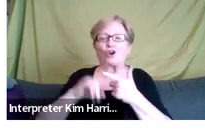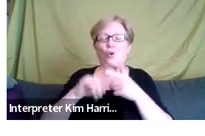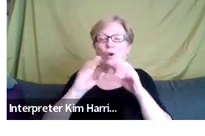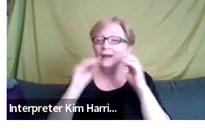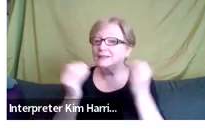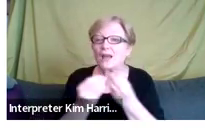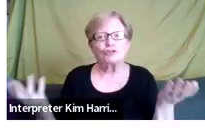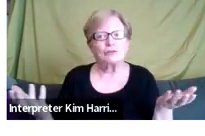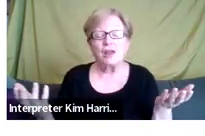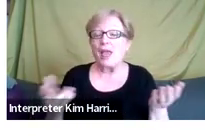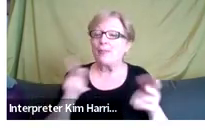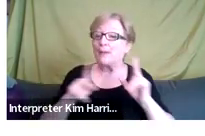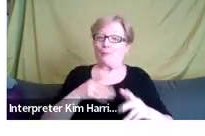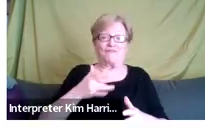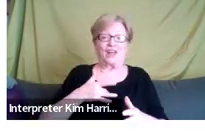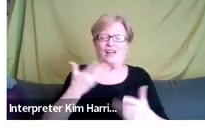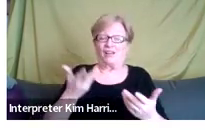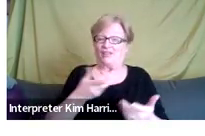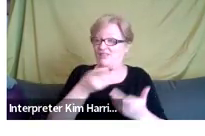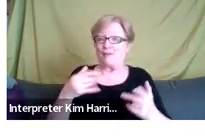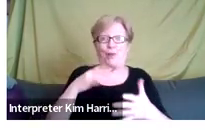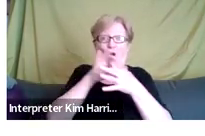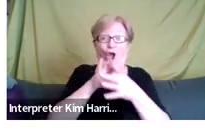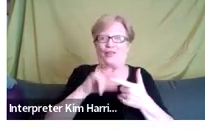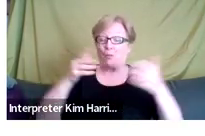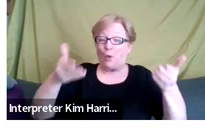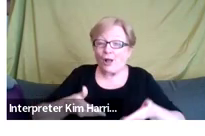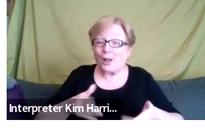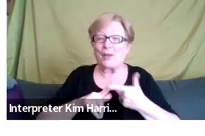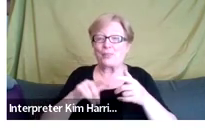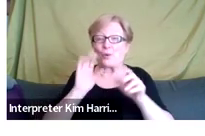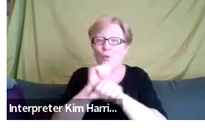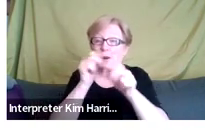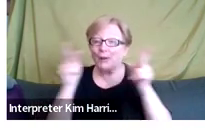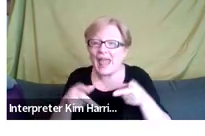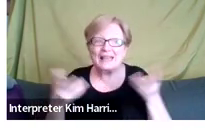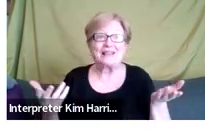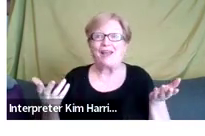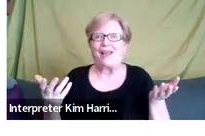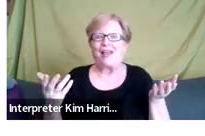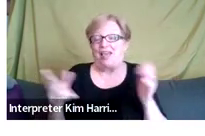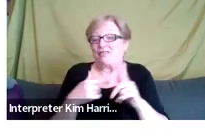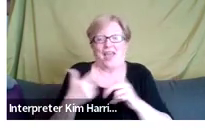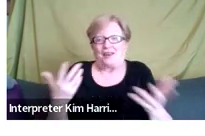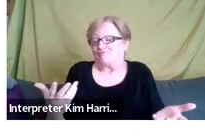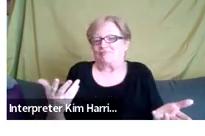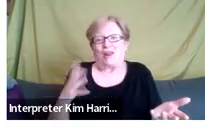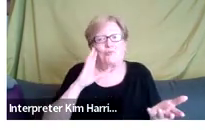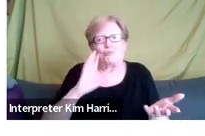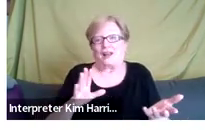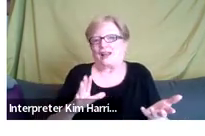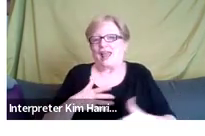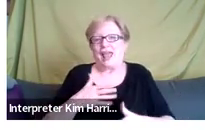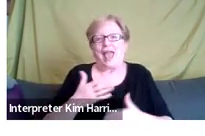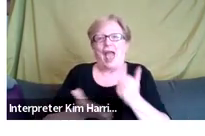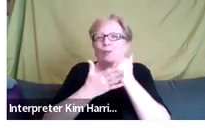people feel like they belong and that they are welcomed in their workspace, it really just brings about a